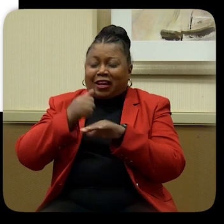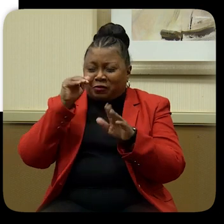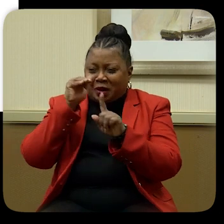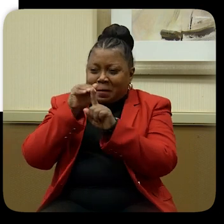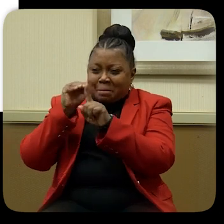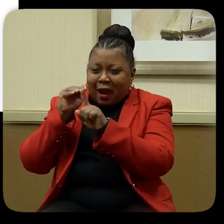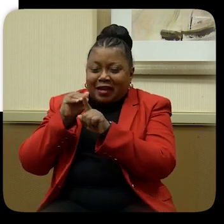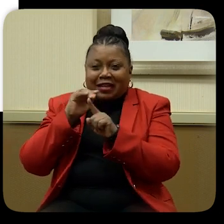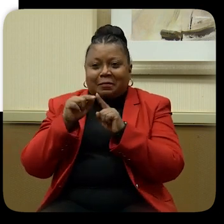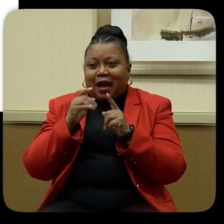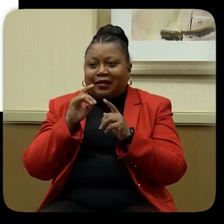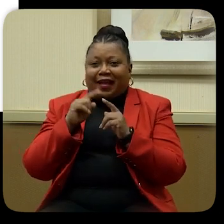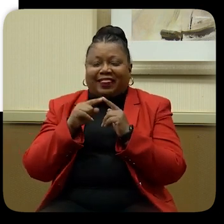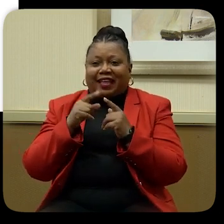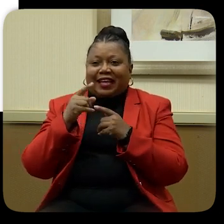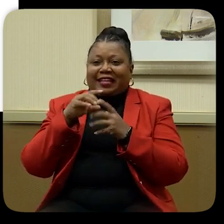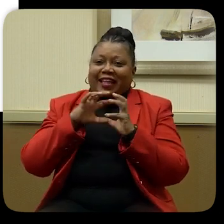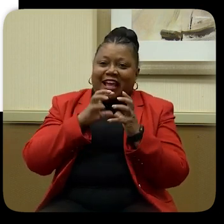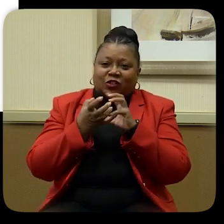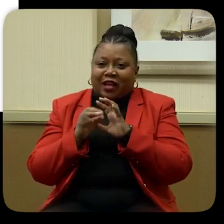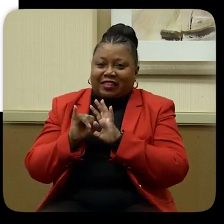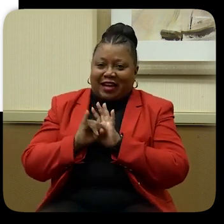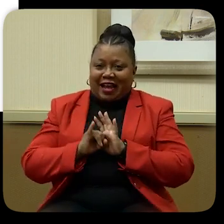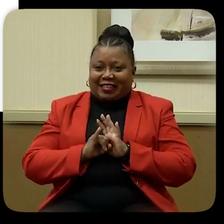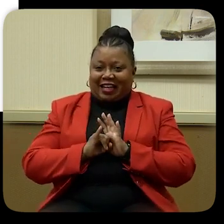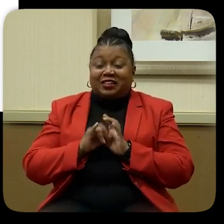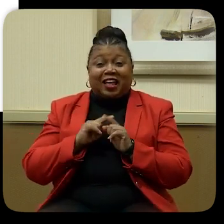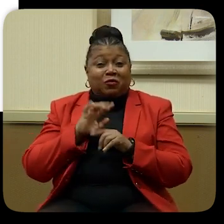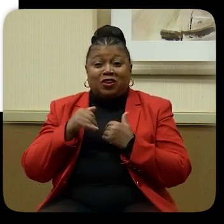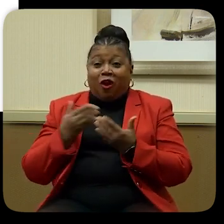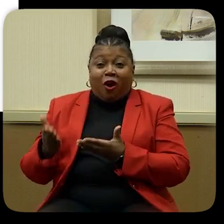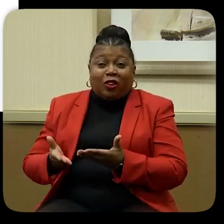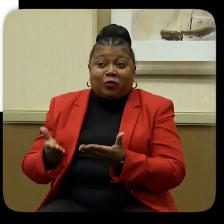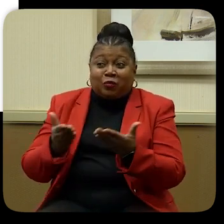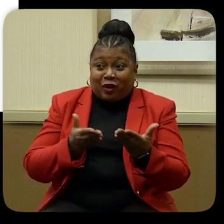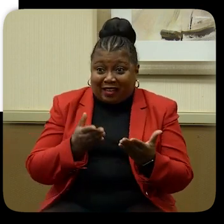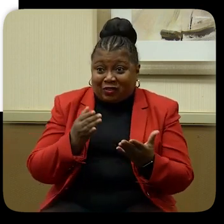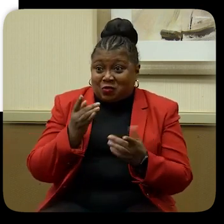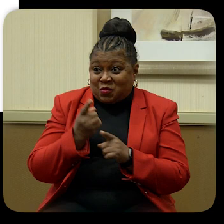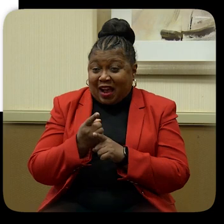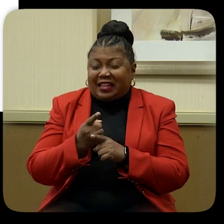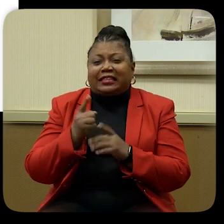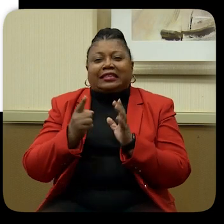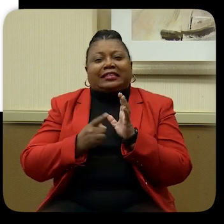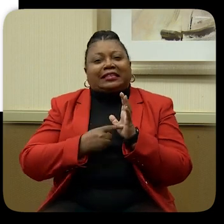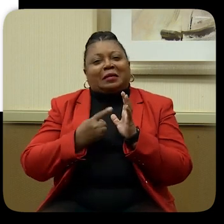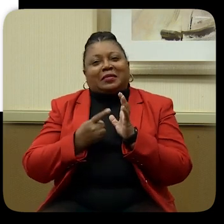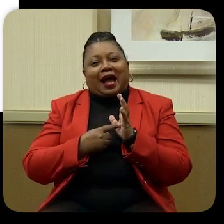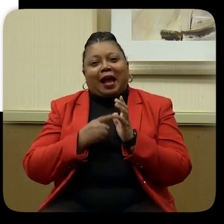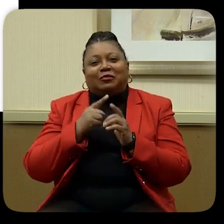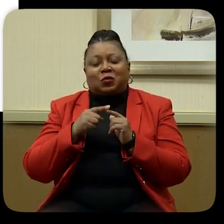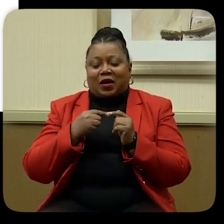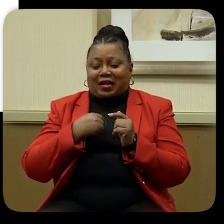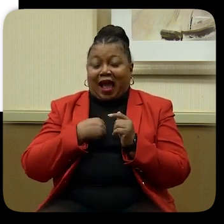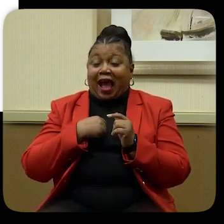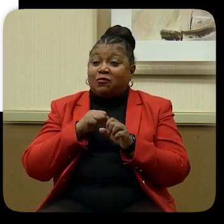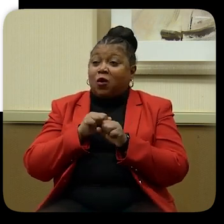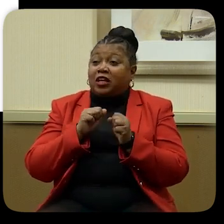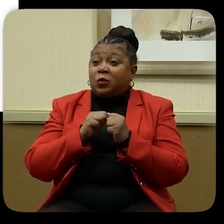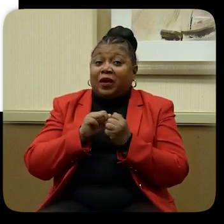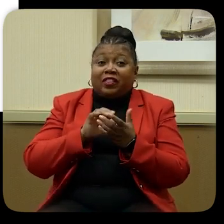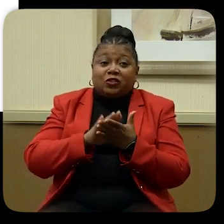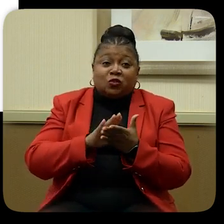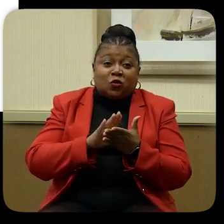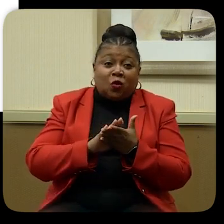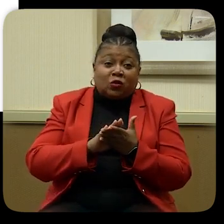reminding us about the intersectional identities that we all bring, right? So sometimes when I am working with